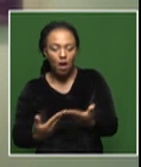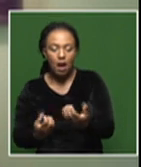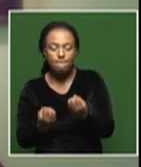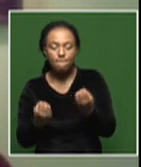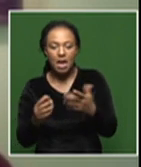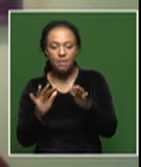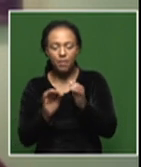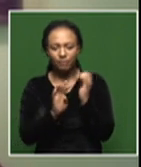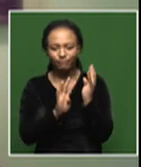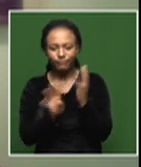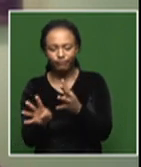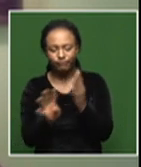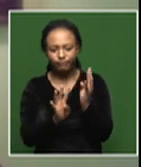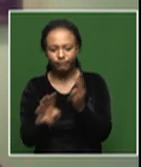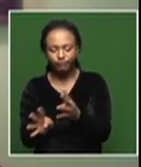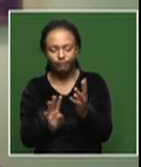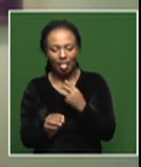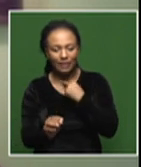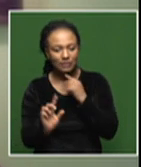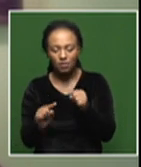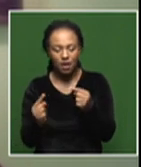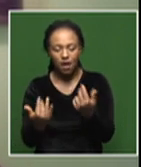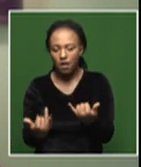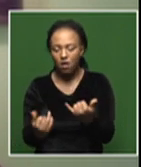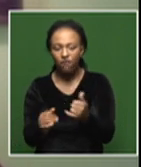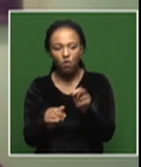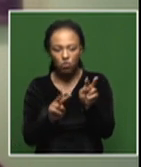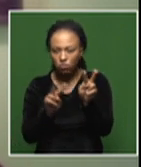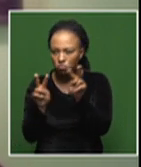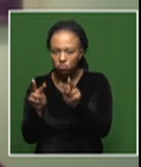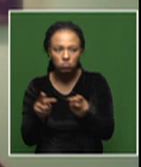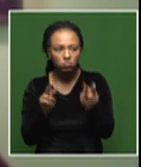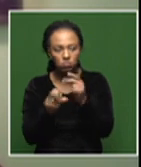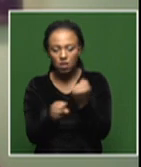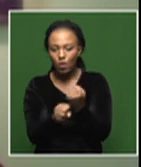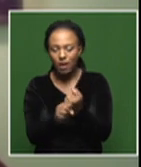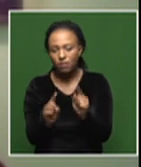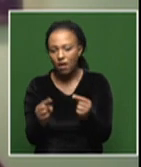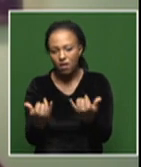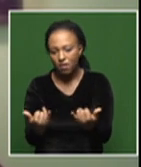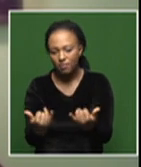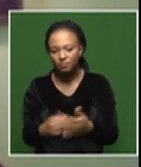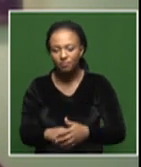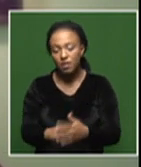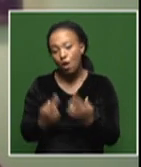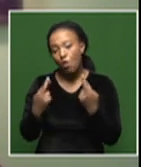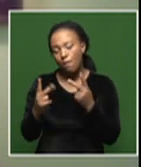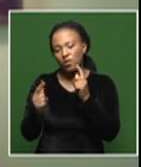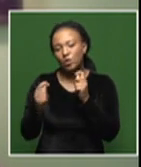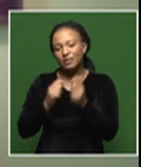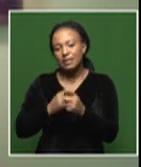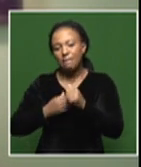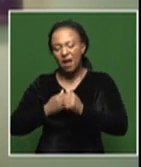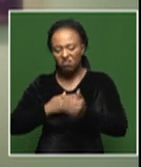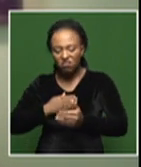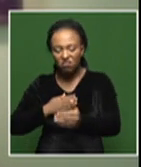not thousands, of people that usually come and look at the work. Right. Hopefully that'll change in the coming months